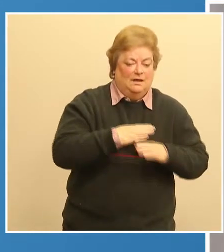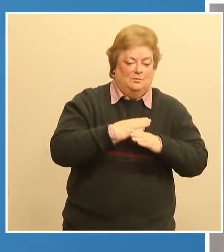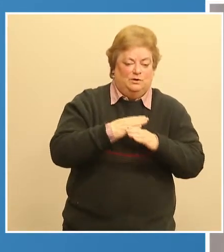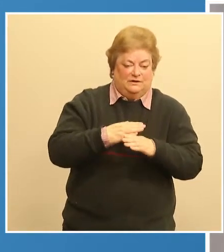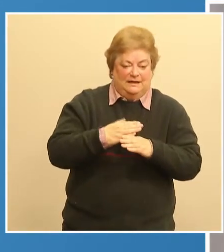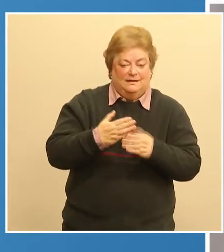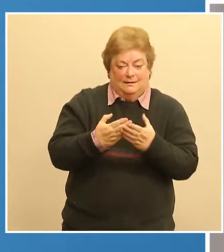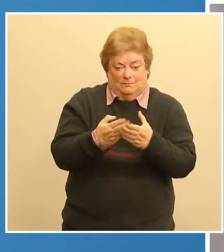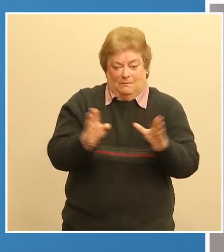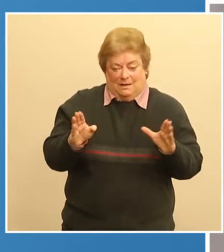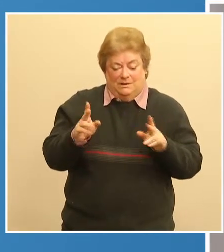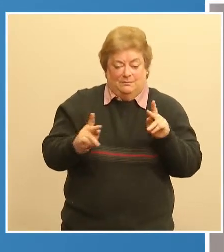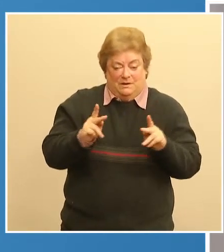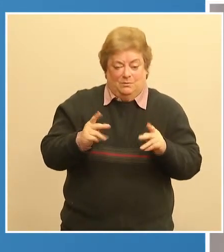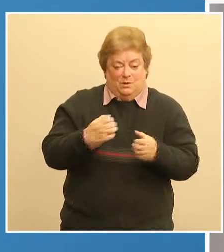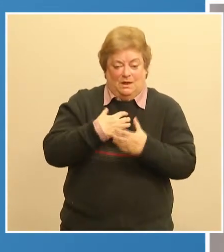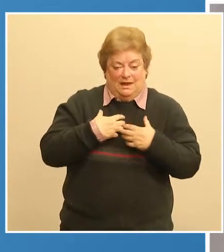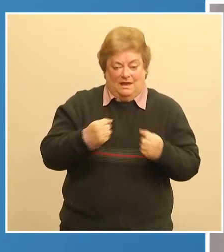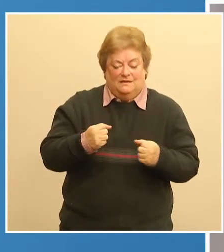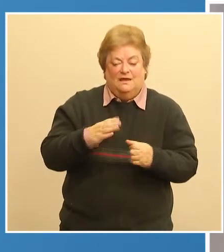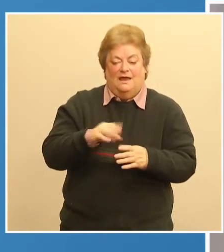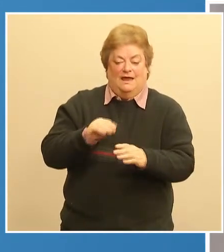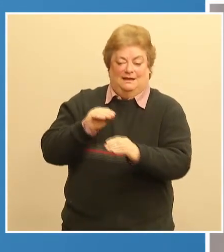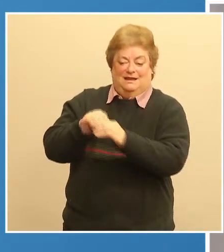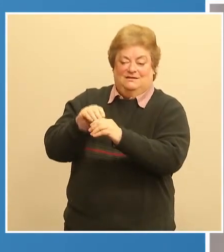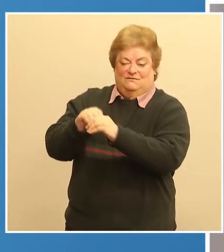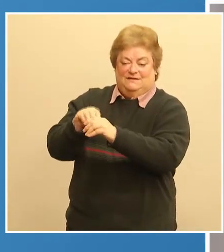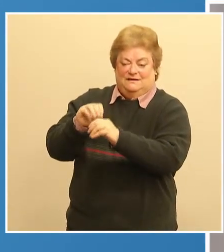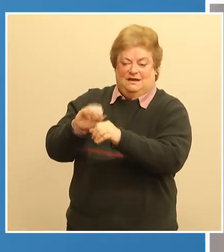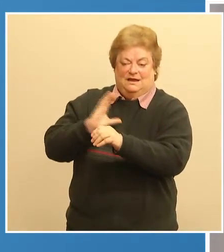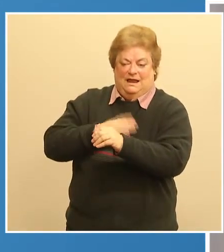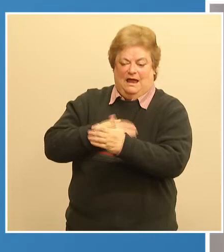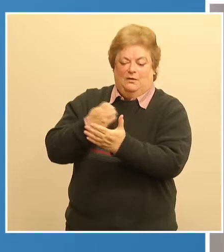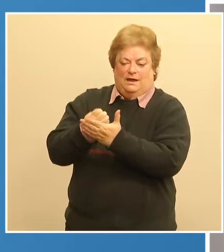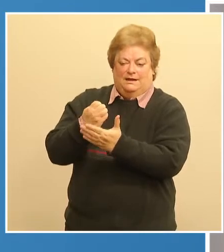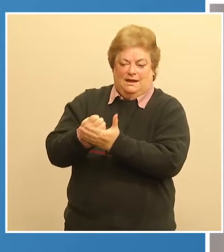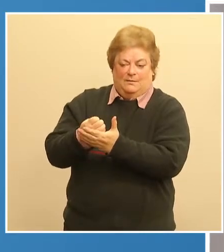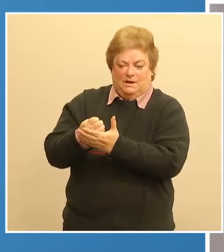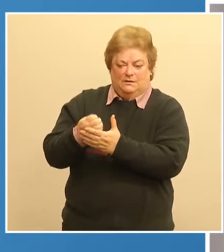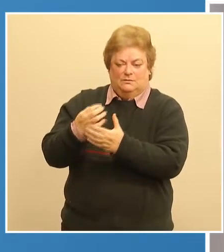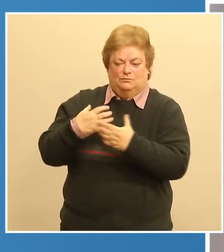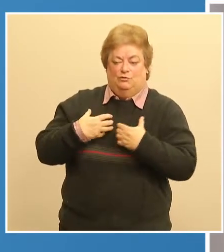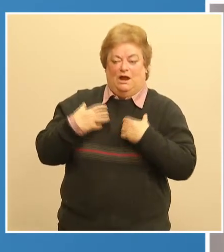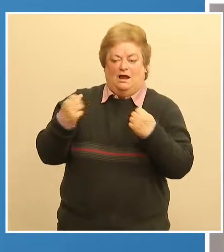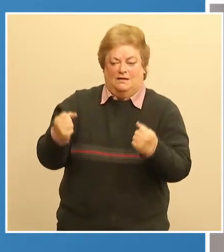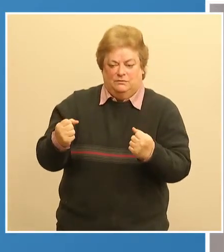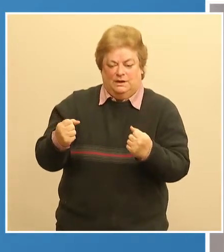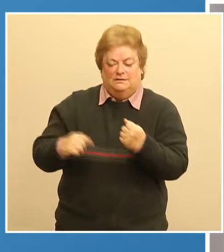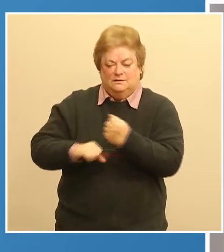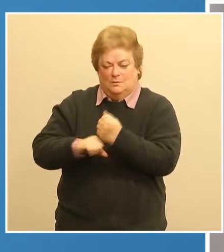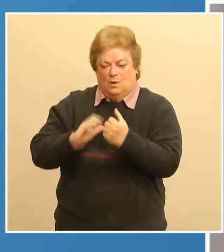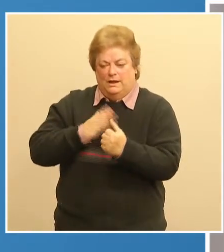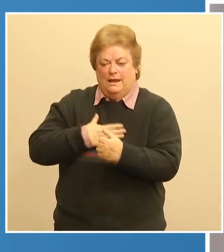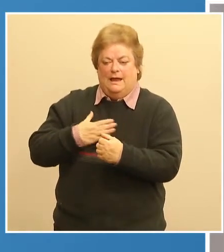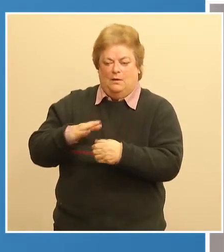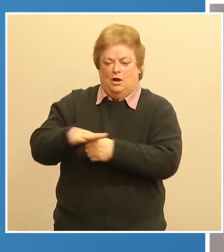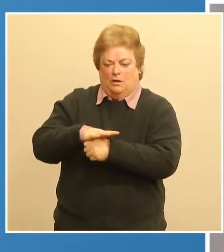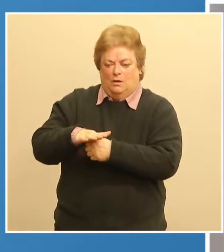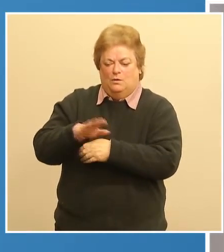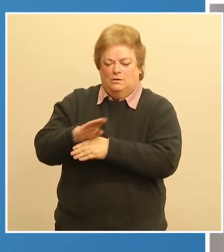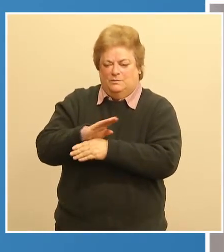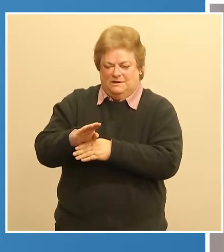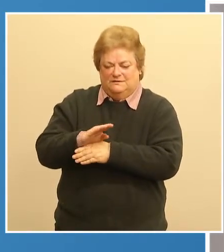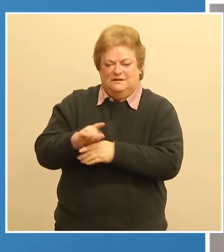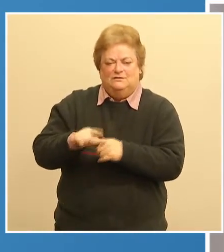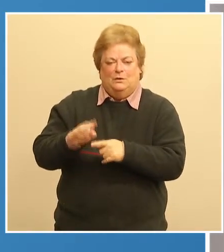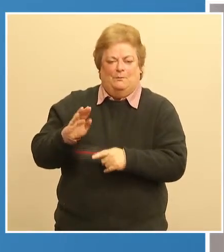but also towards investing in our economic recovery, supporting businesses, and getting us back to a more familiar